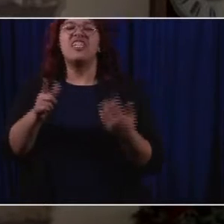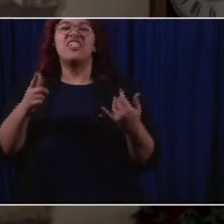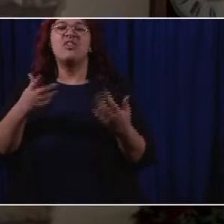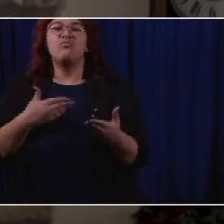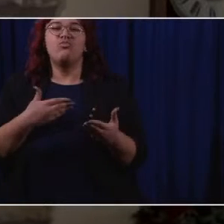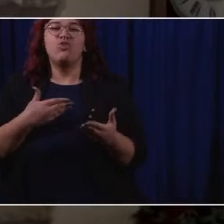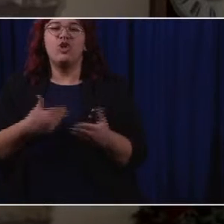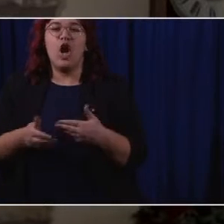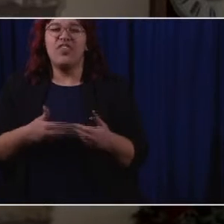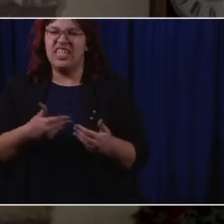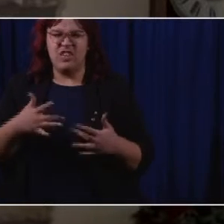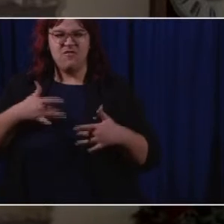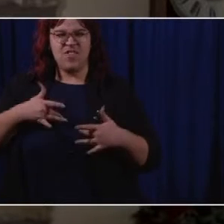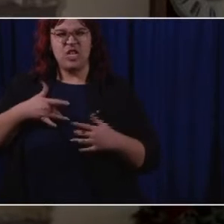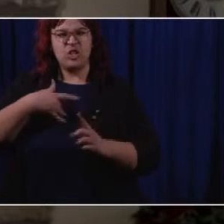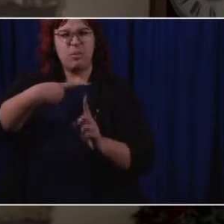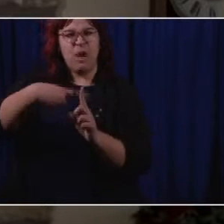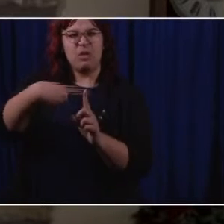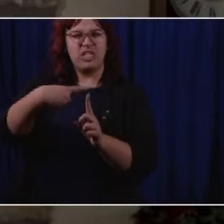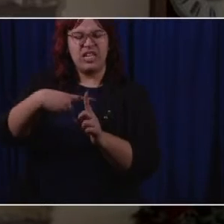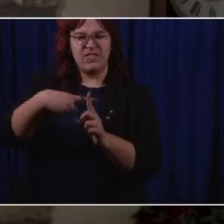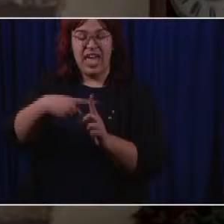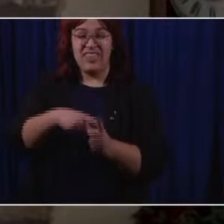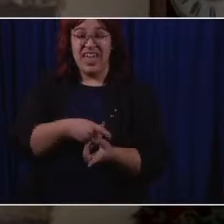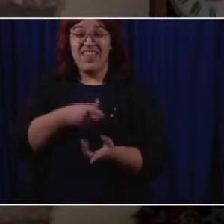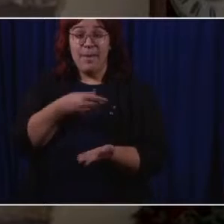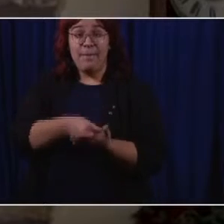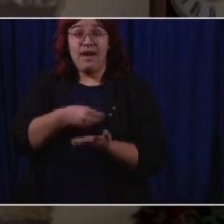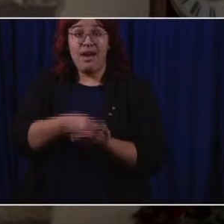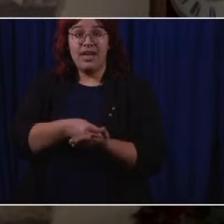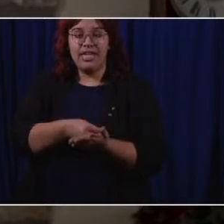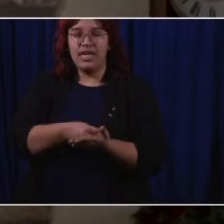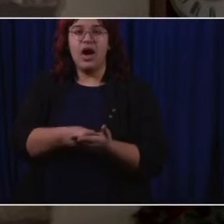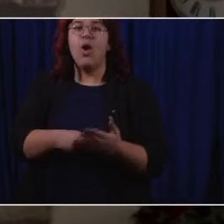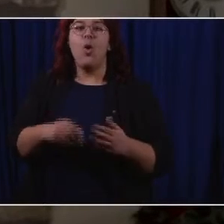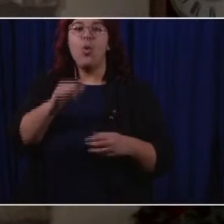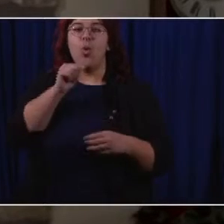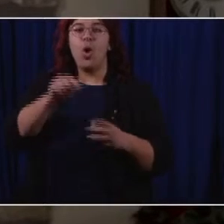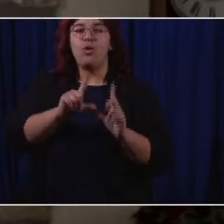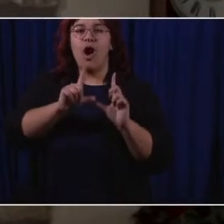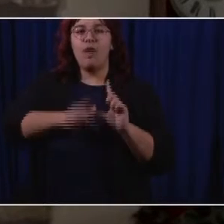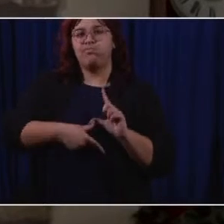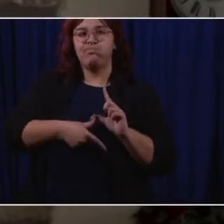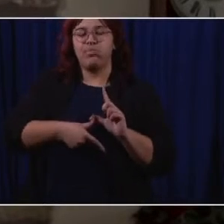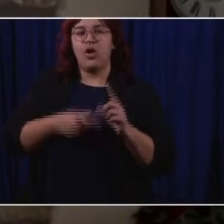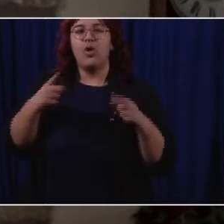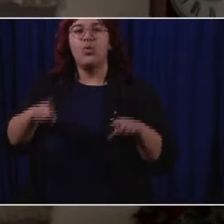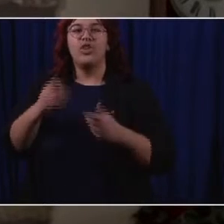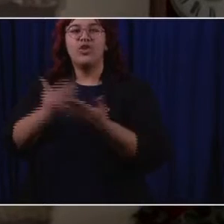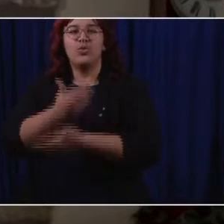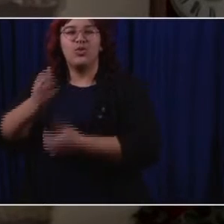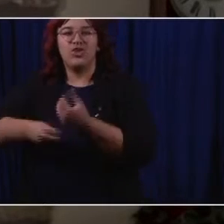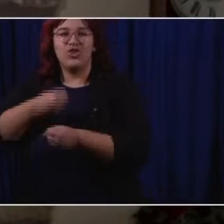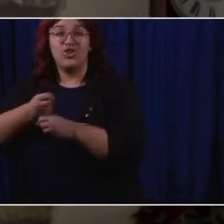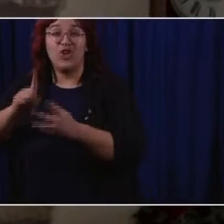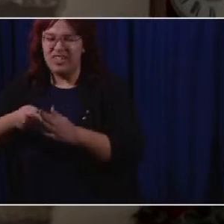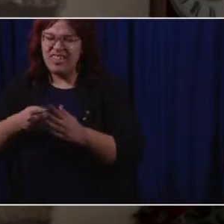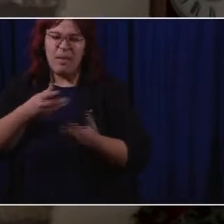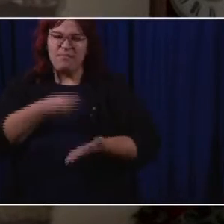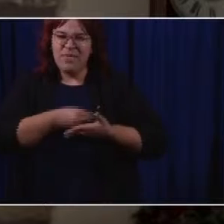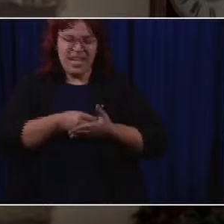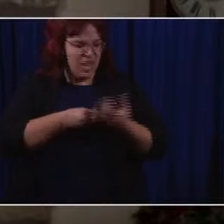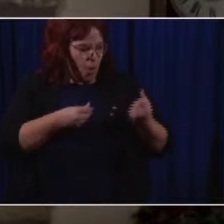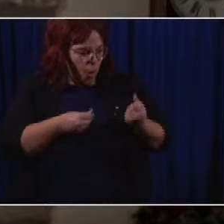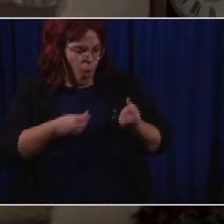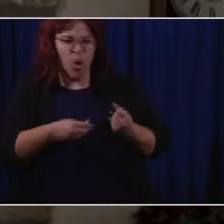into next year. So that in and of itself is a major victory. I'm still learning what's in this bill, and